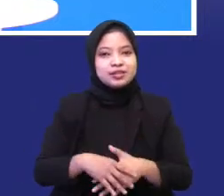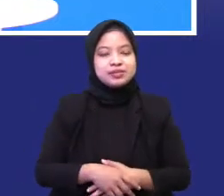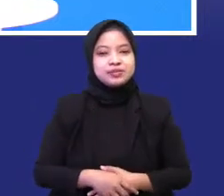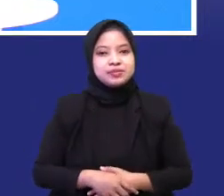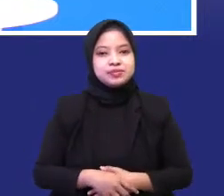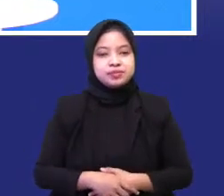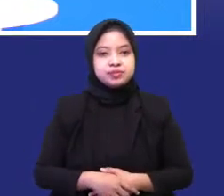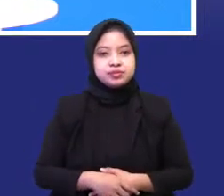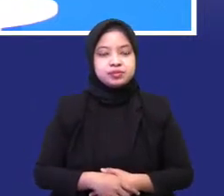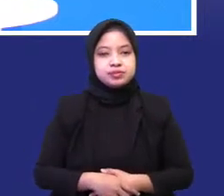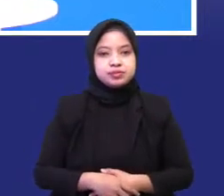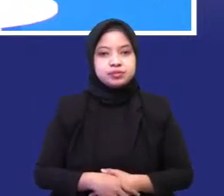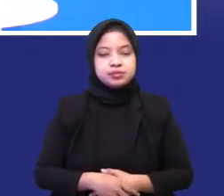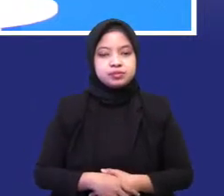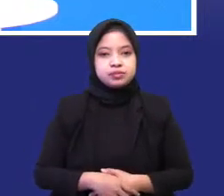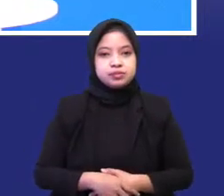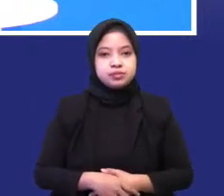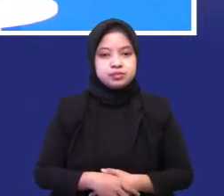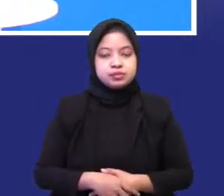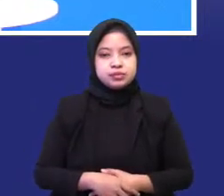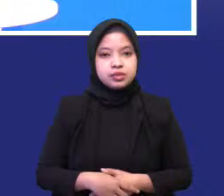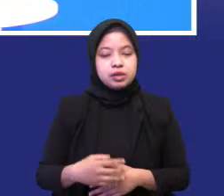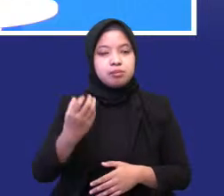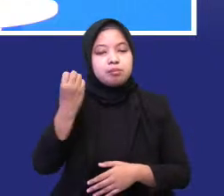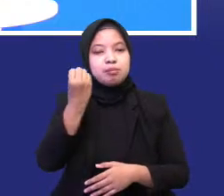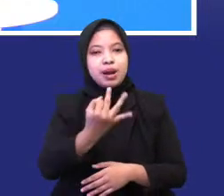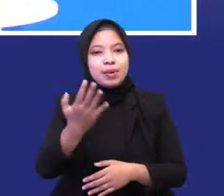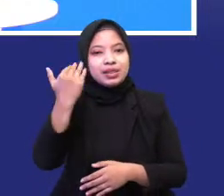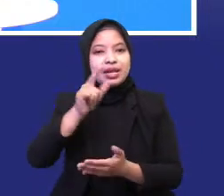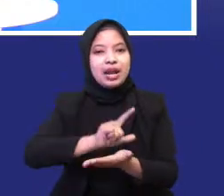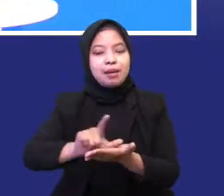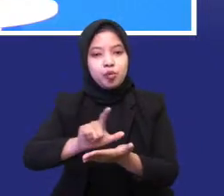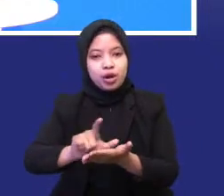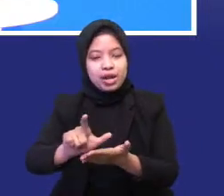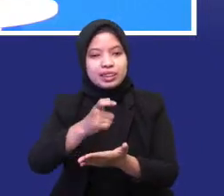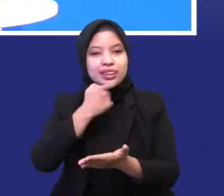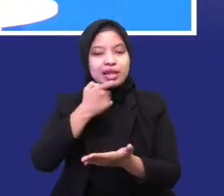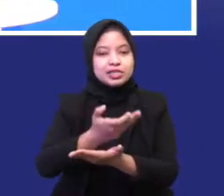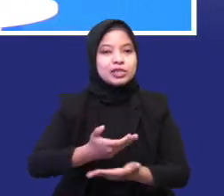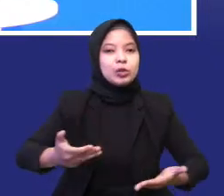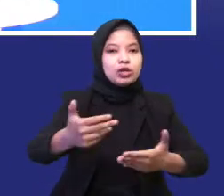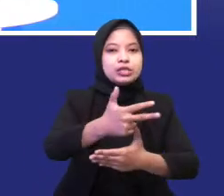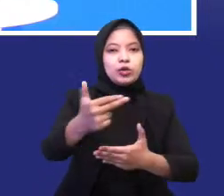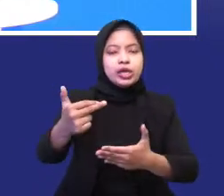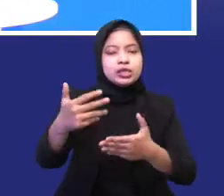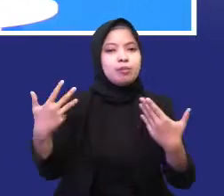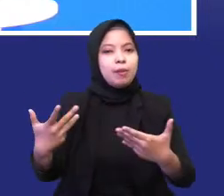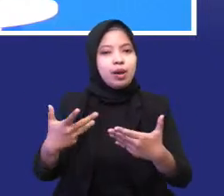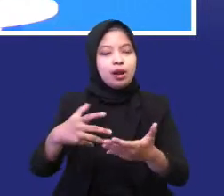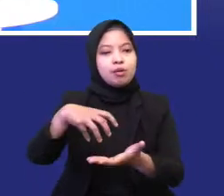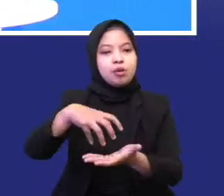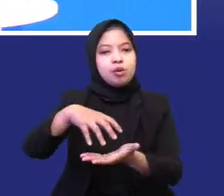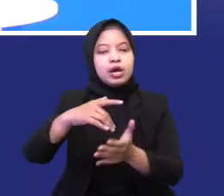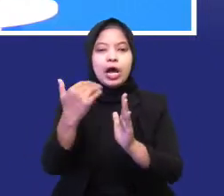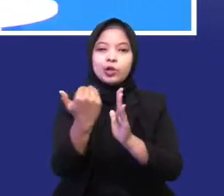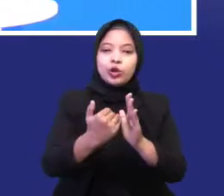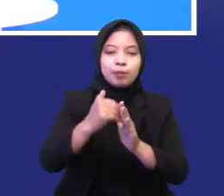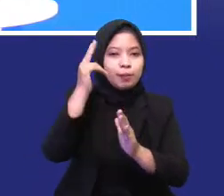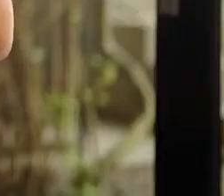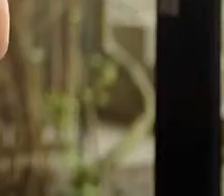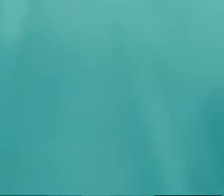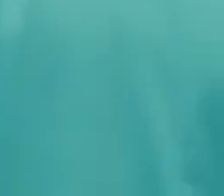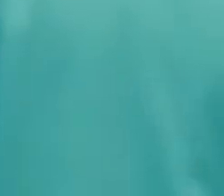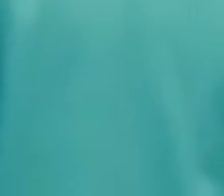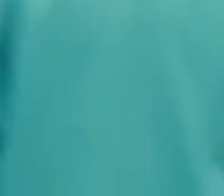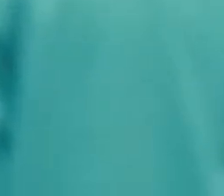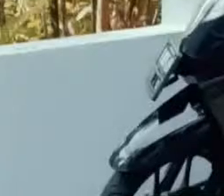is very positive, and we hope it obviously stays that way, but we will be keeping in touch with